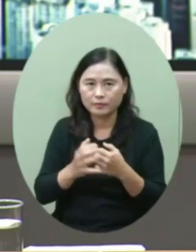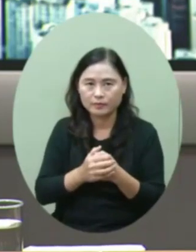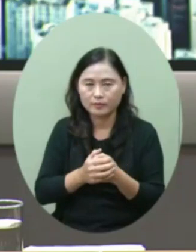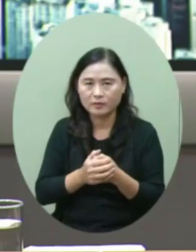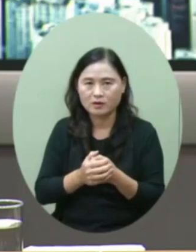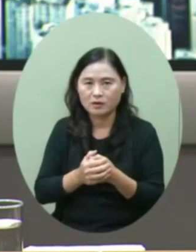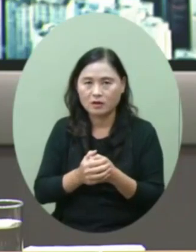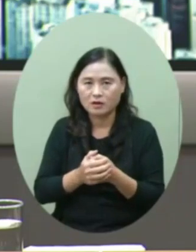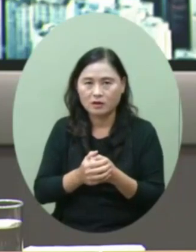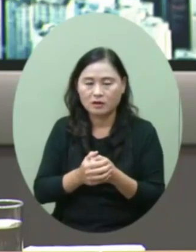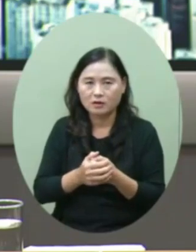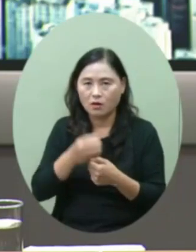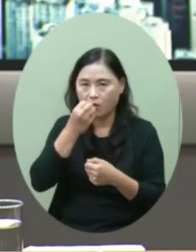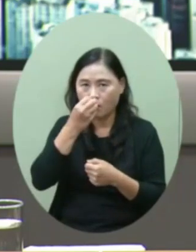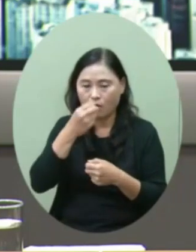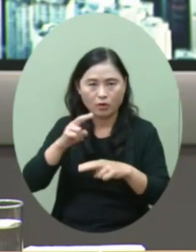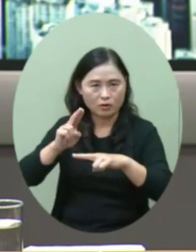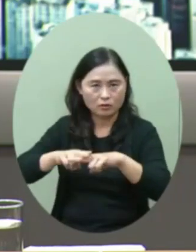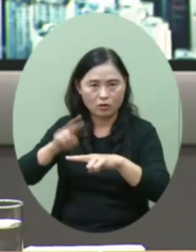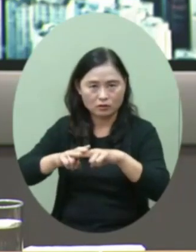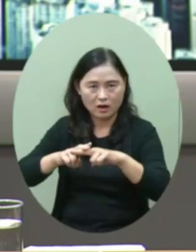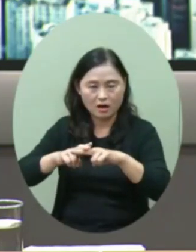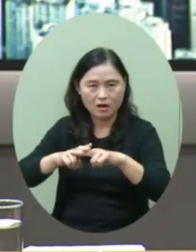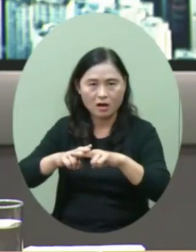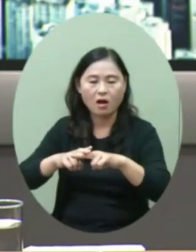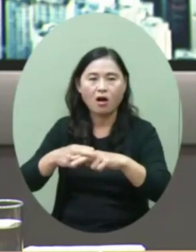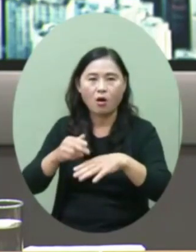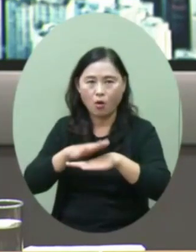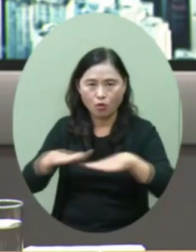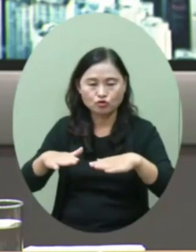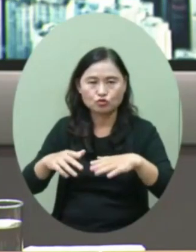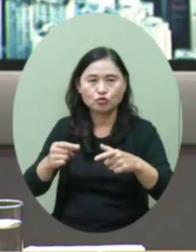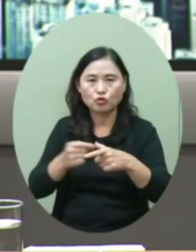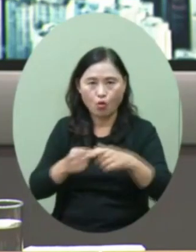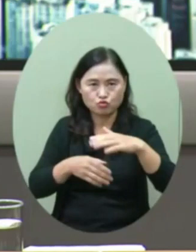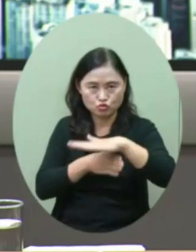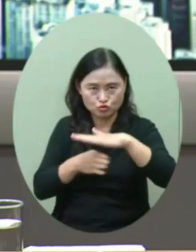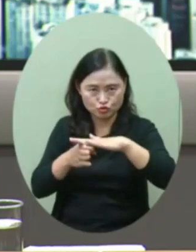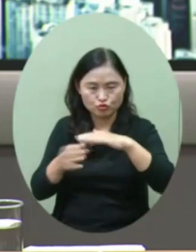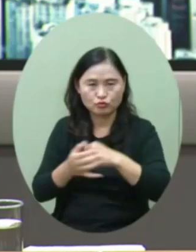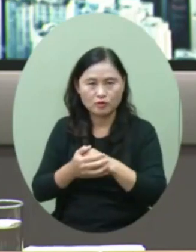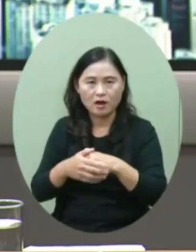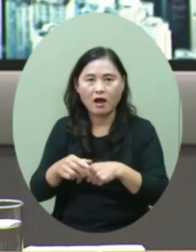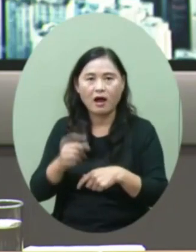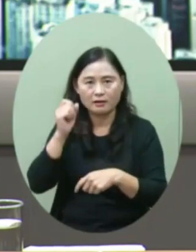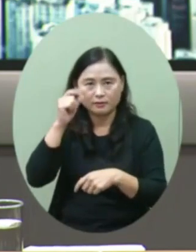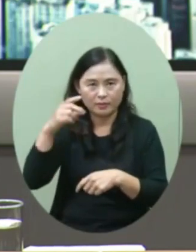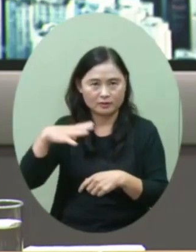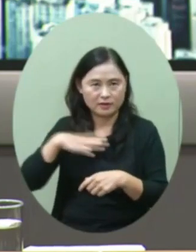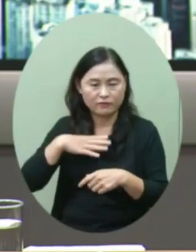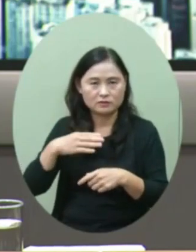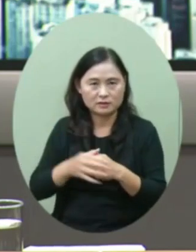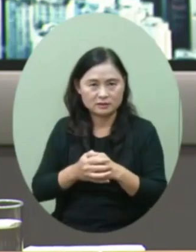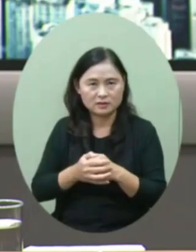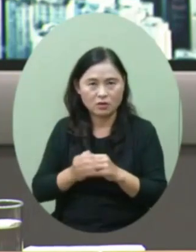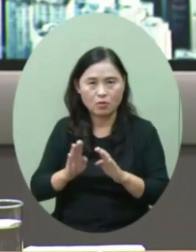arrangements familiar to Hong Kong. Chapter 5 is on Office for Safeguarding National Security of the